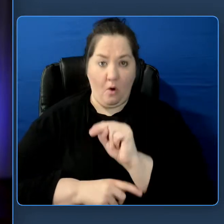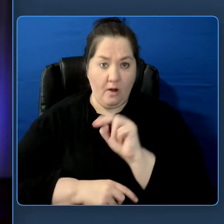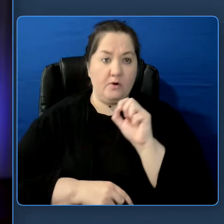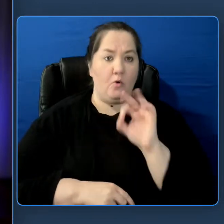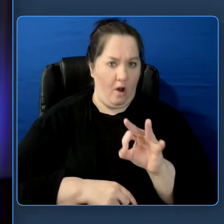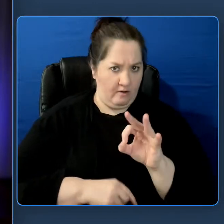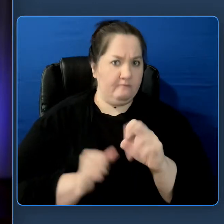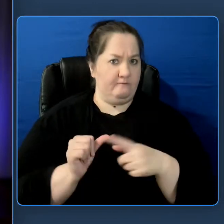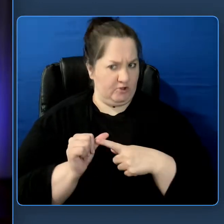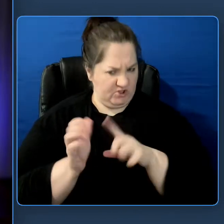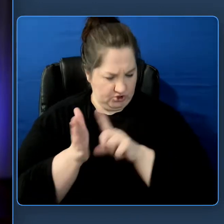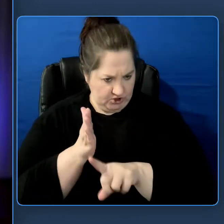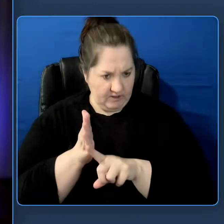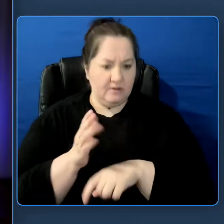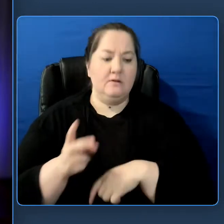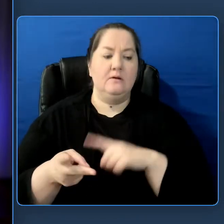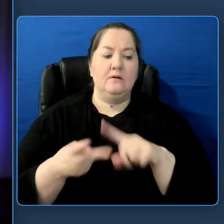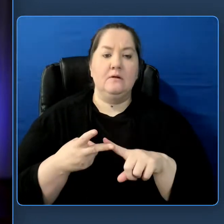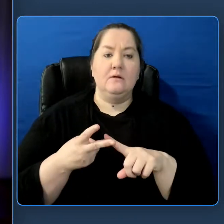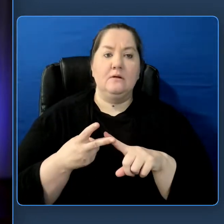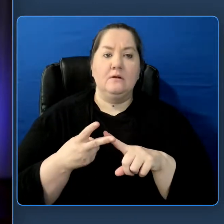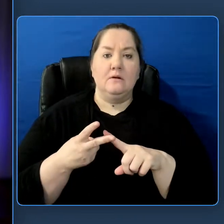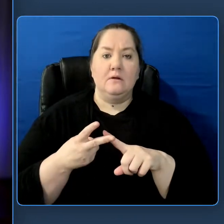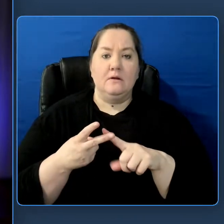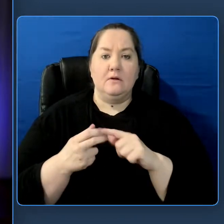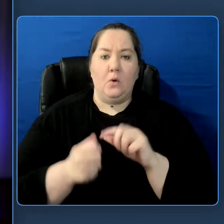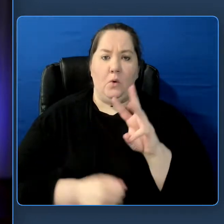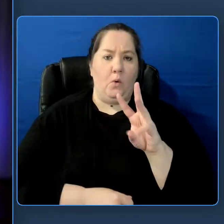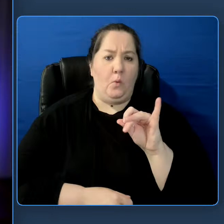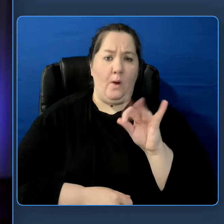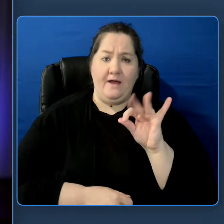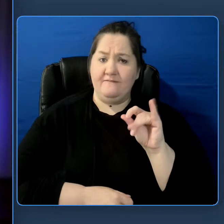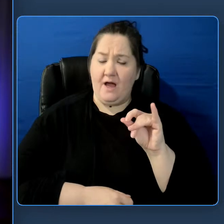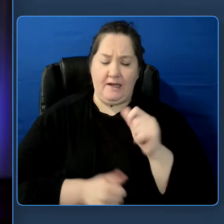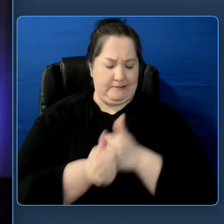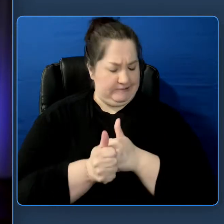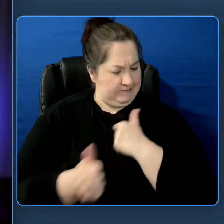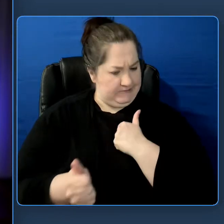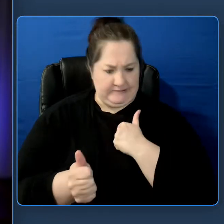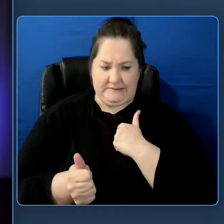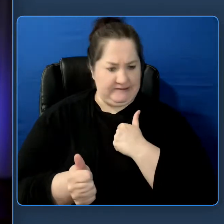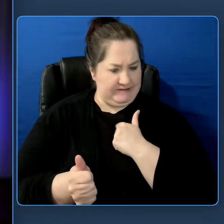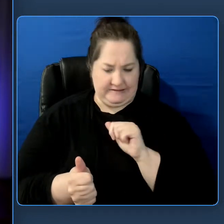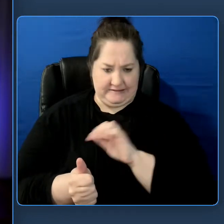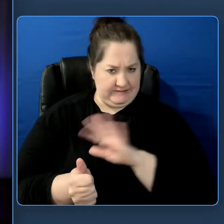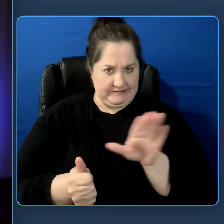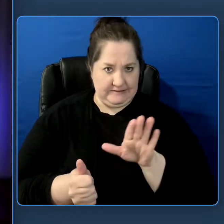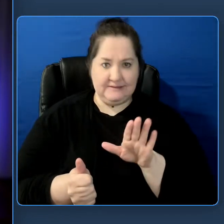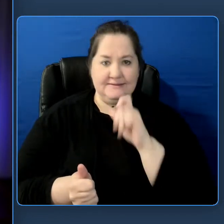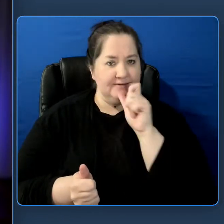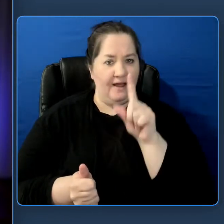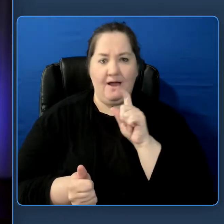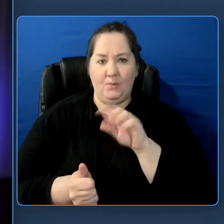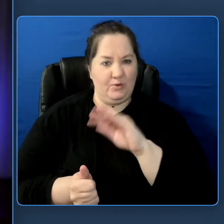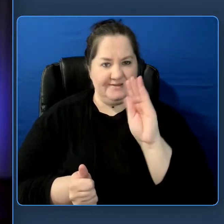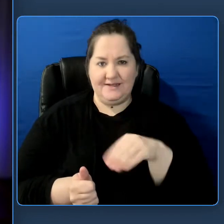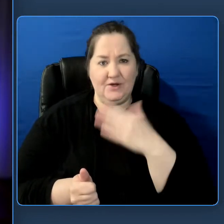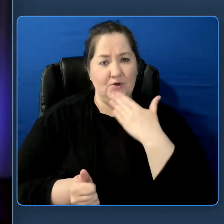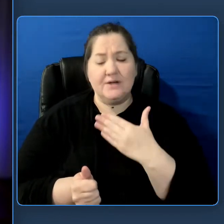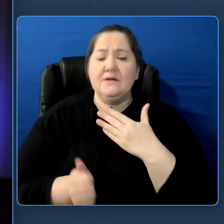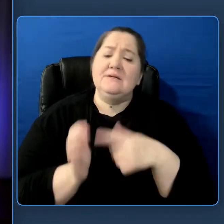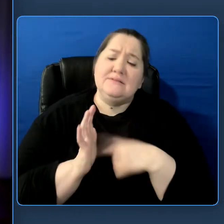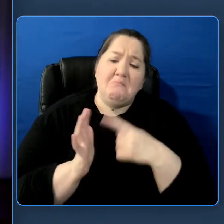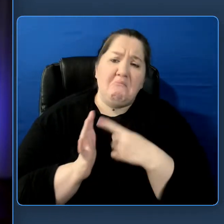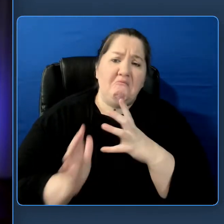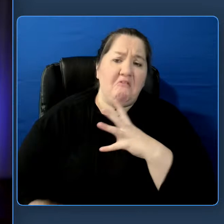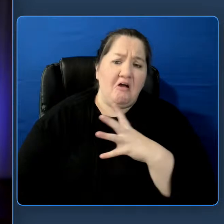I'd check for. The other thing is to avoid using Wi-Fi. Wi-Fi is just not 100% good. Sometimes